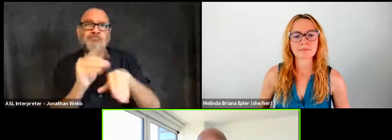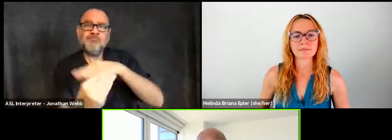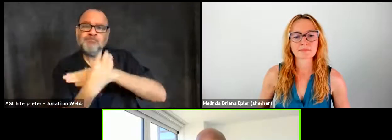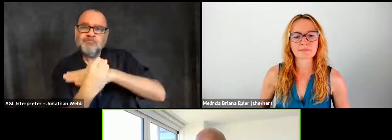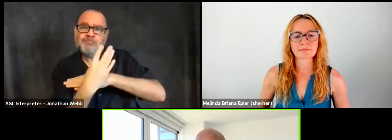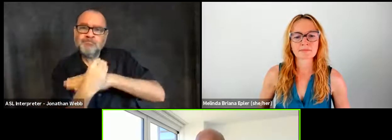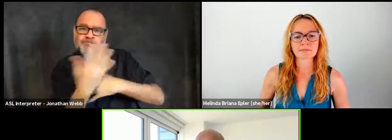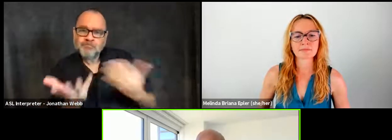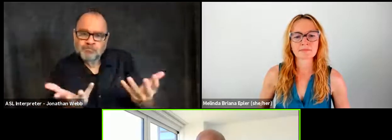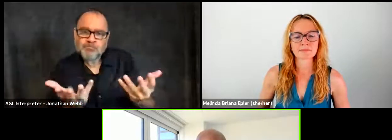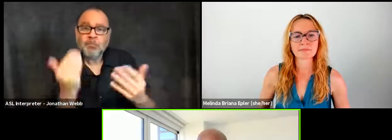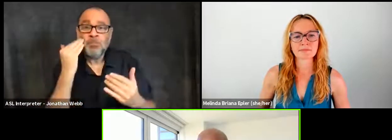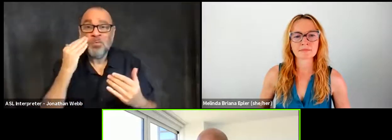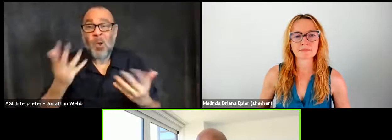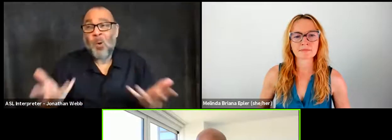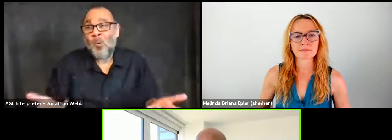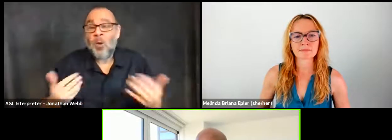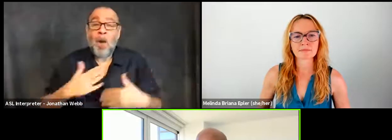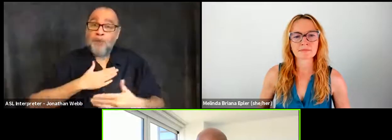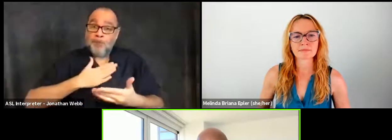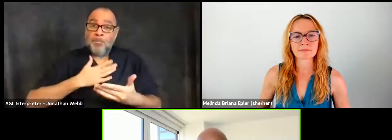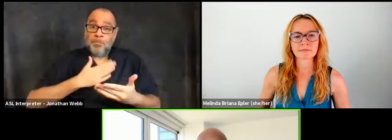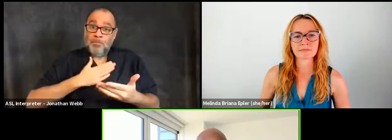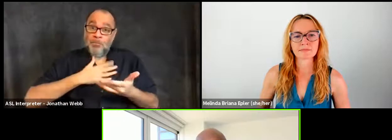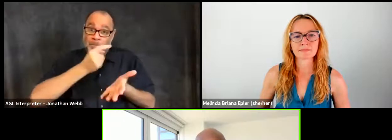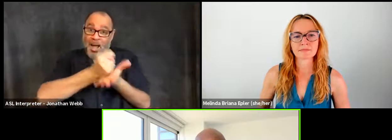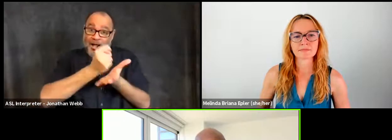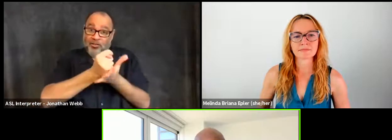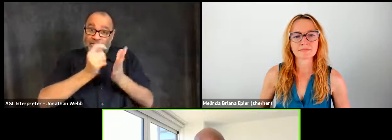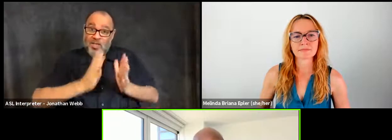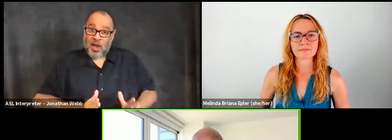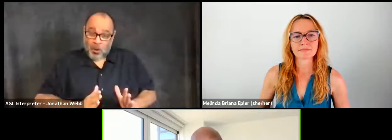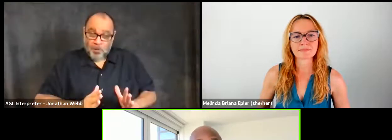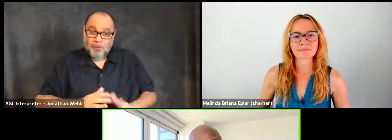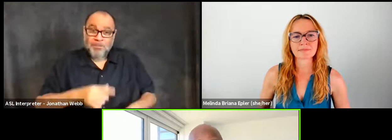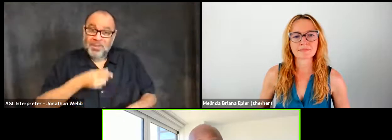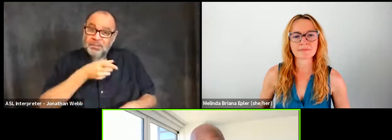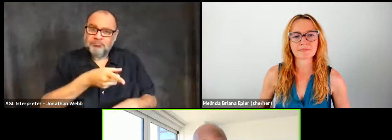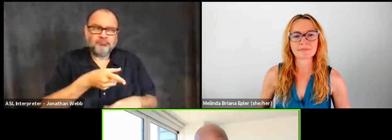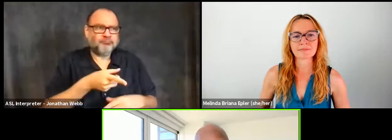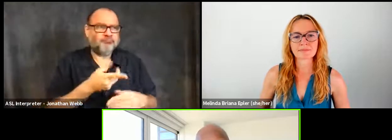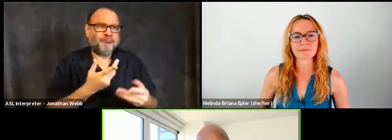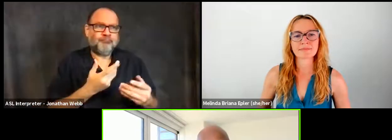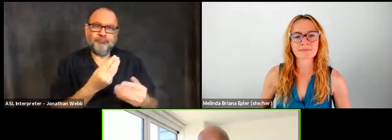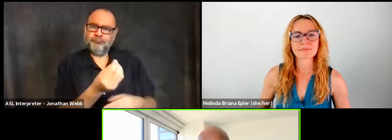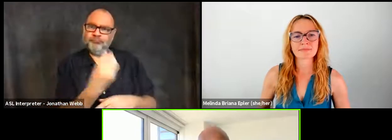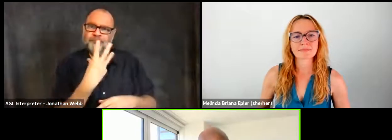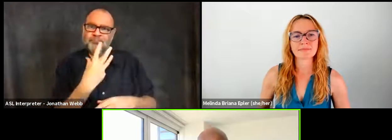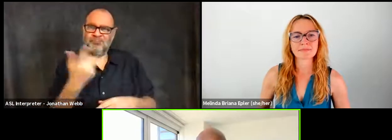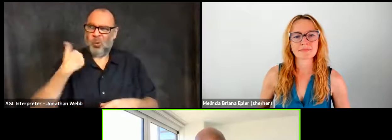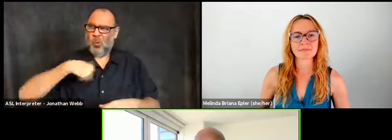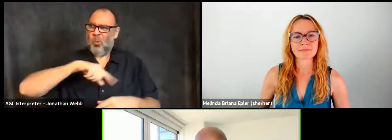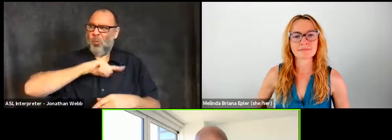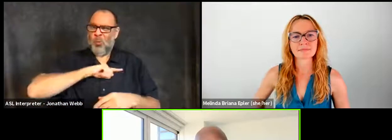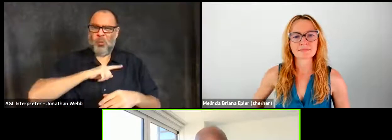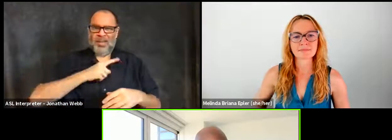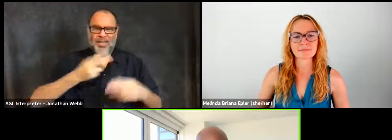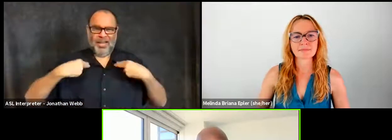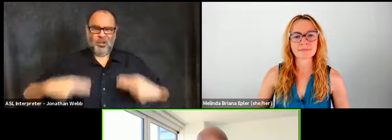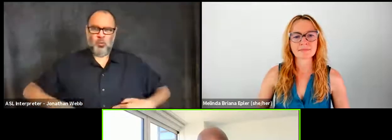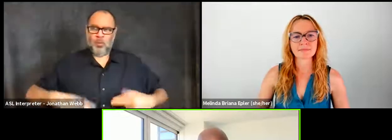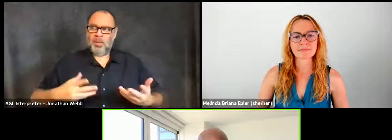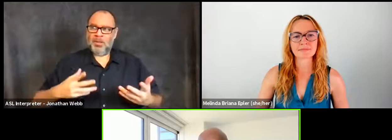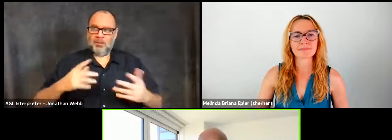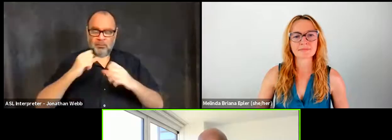my therapist, helped me understand, like, as humans, we're supposed to be part of communities, and we're not meant to hold things